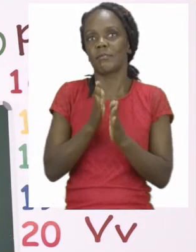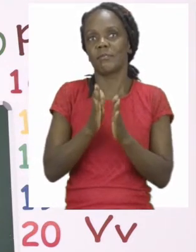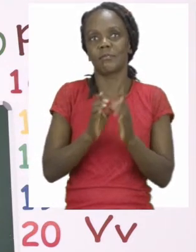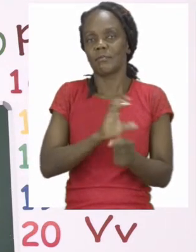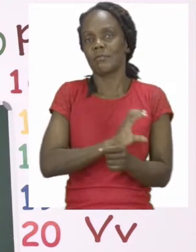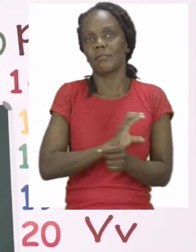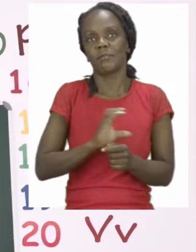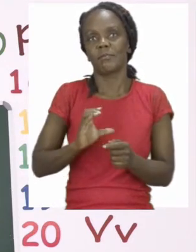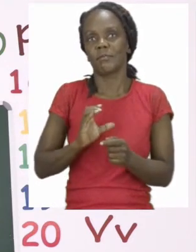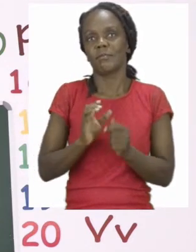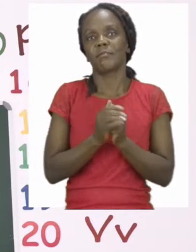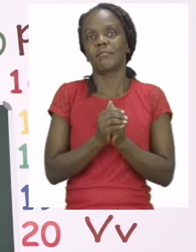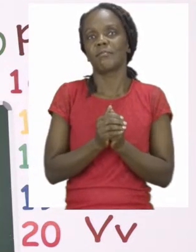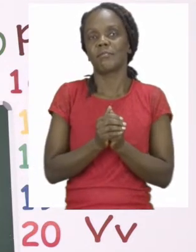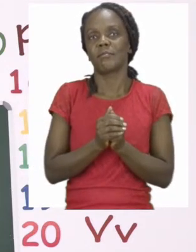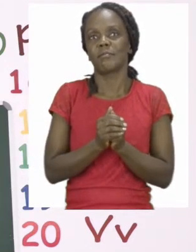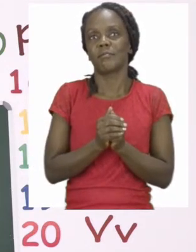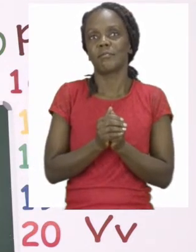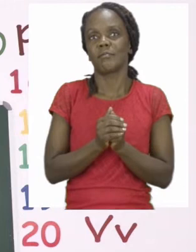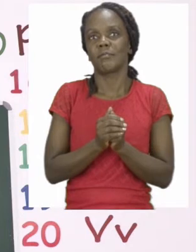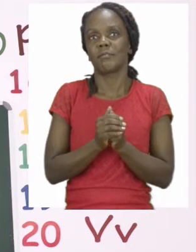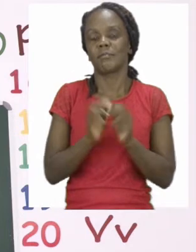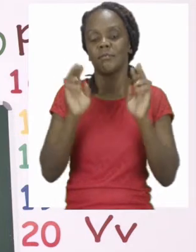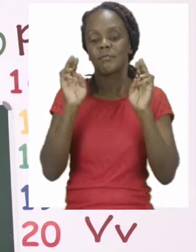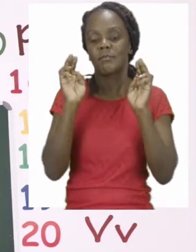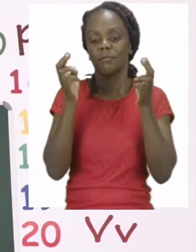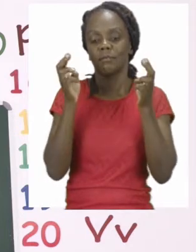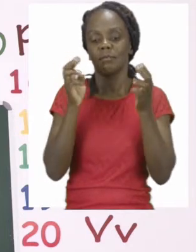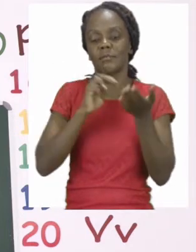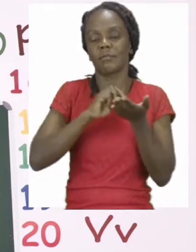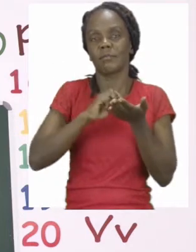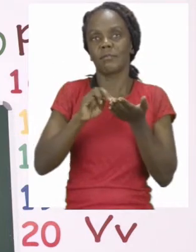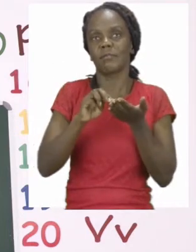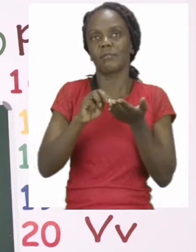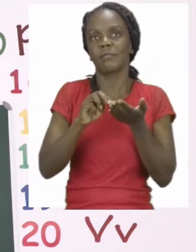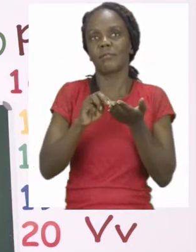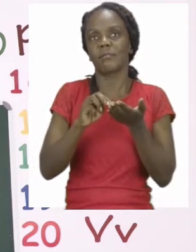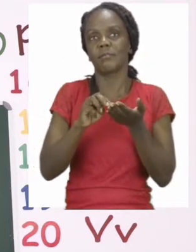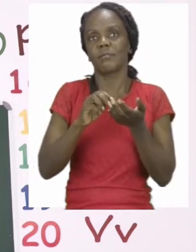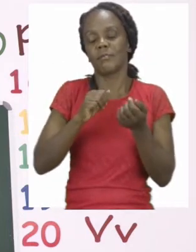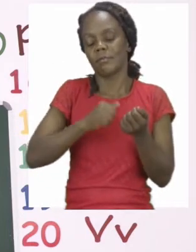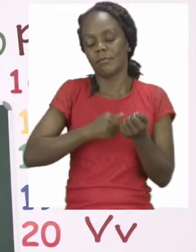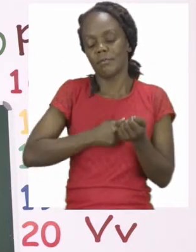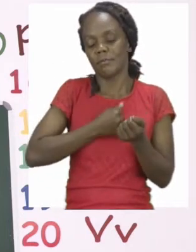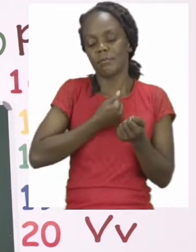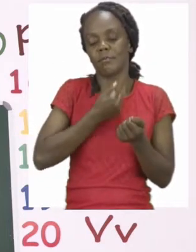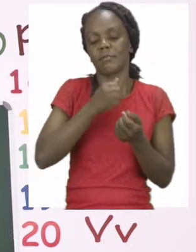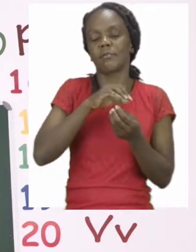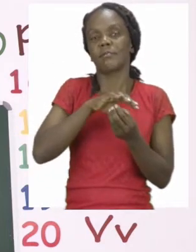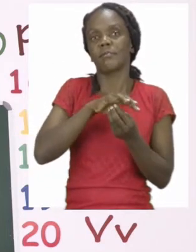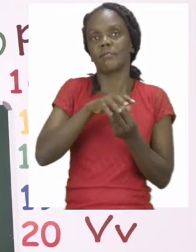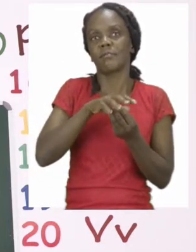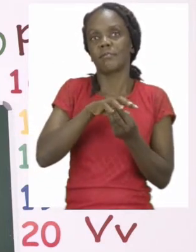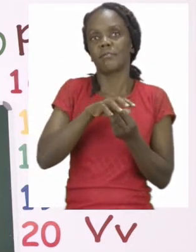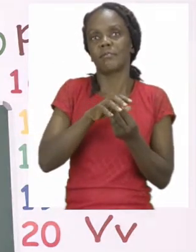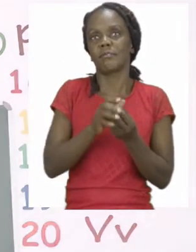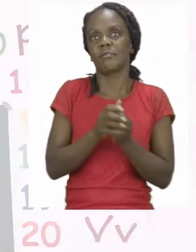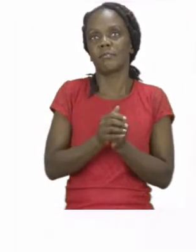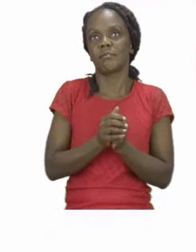you so much for joining me today. Our theme this week is